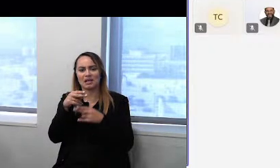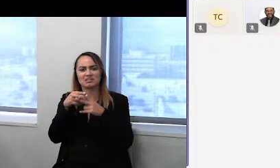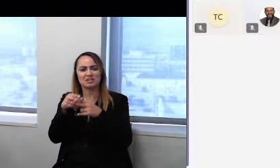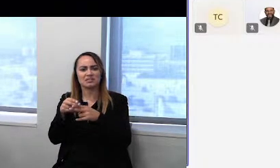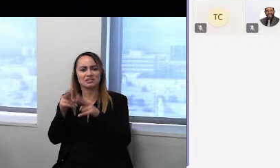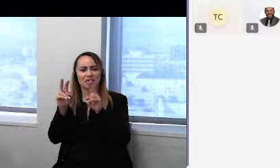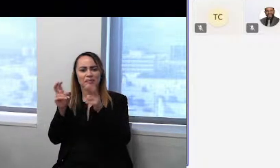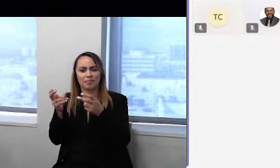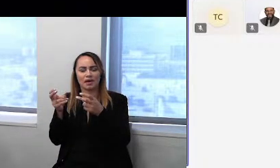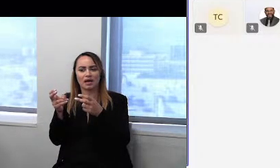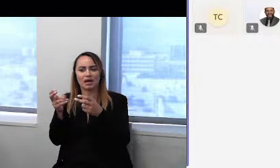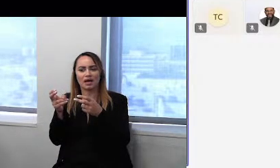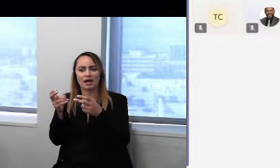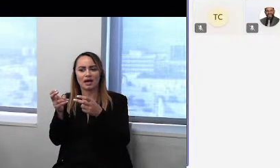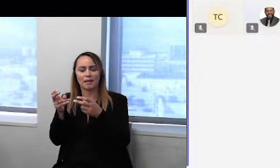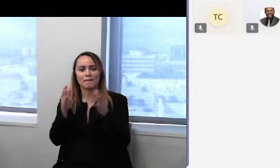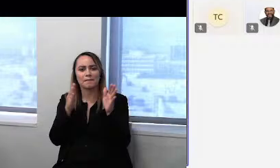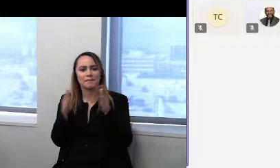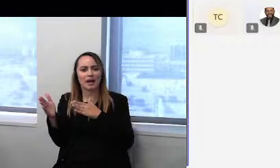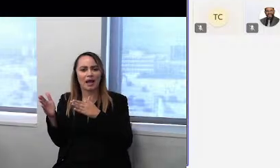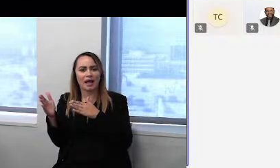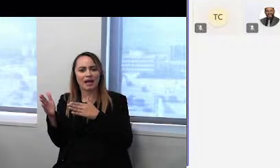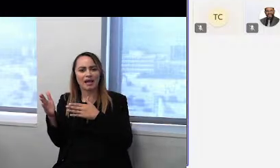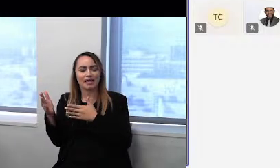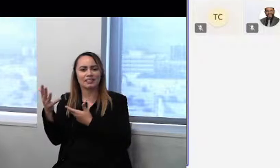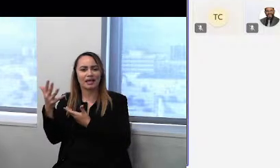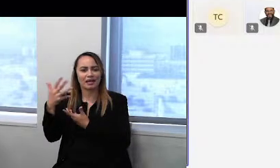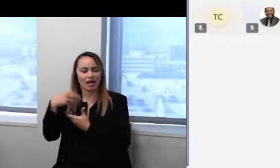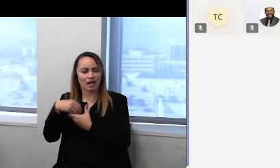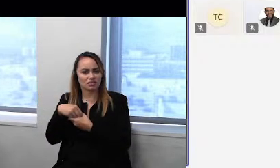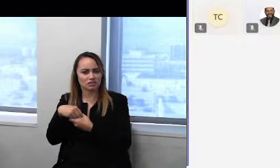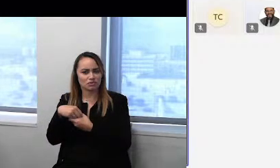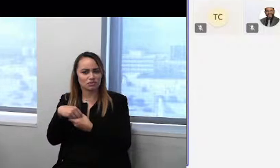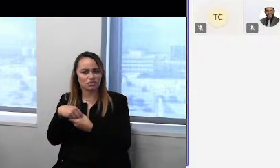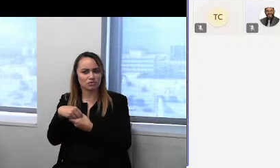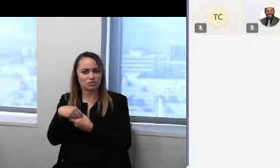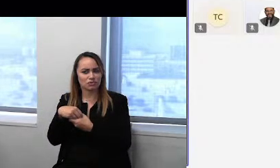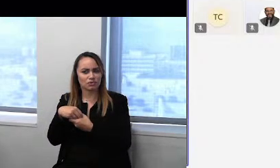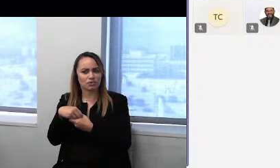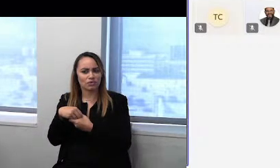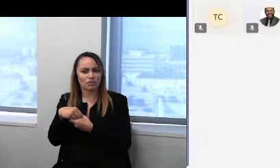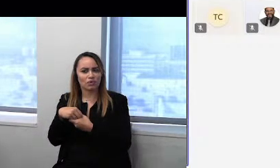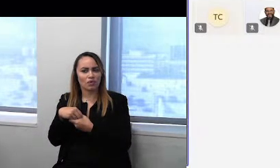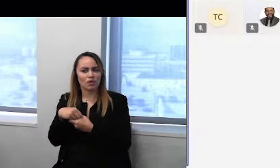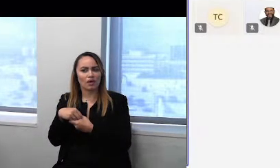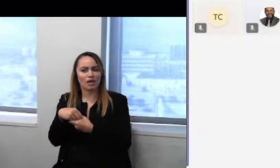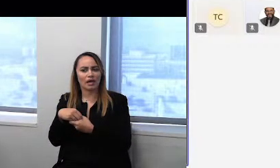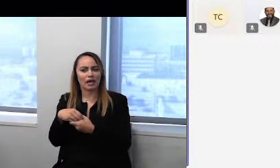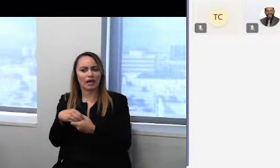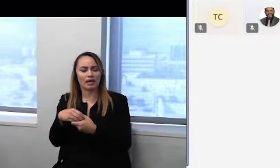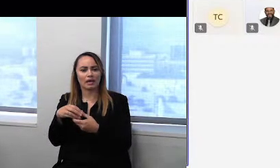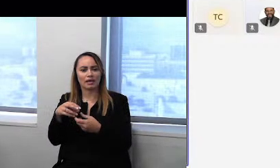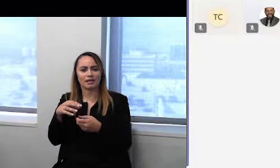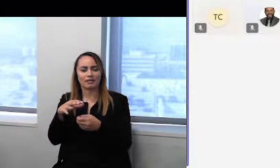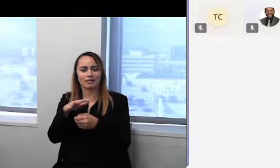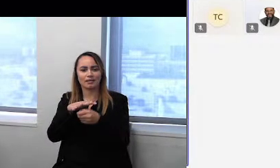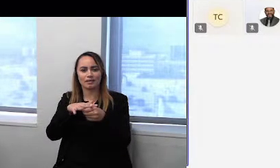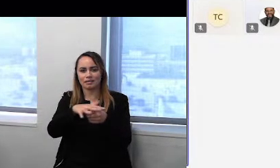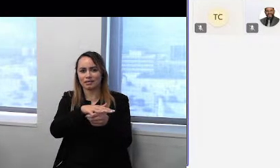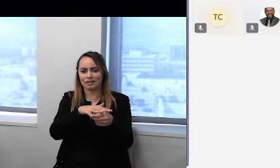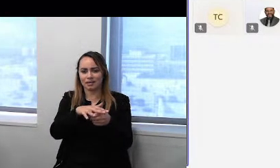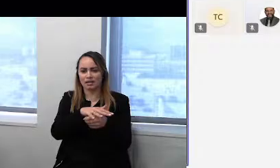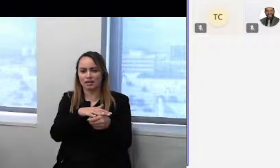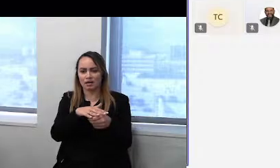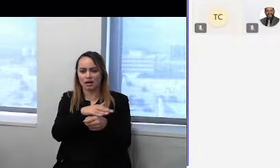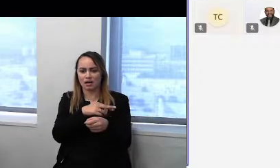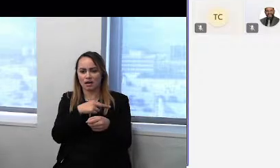integrated transmission plan. Do you recall that? Yes. I know you've had a lot of reading to do, and my understanding is that with that